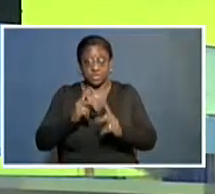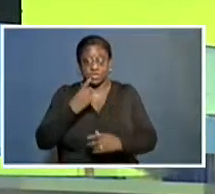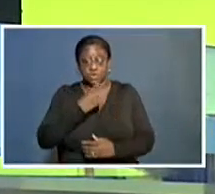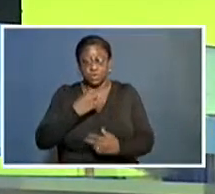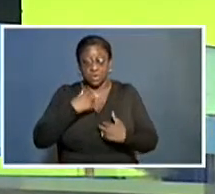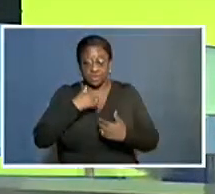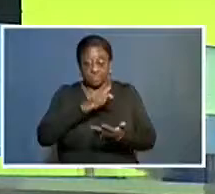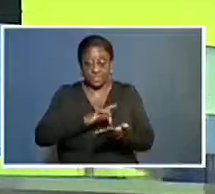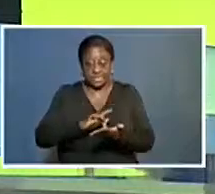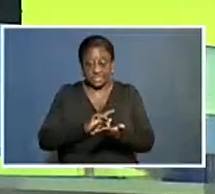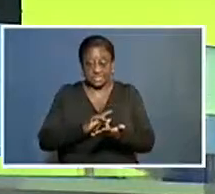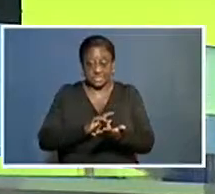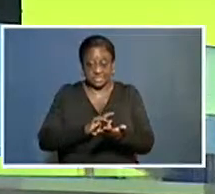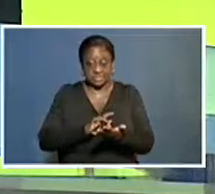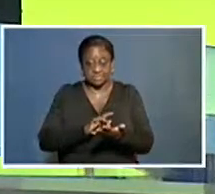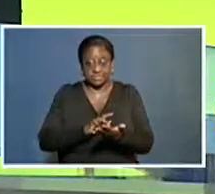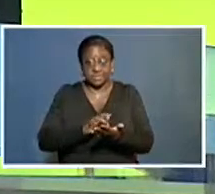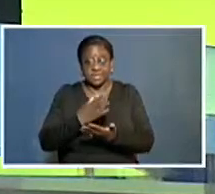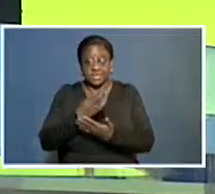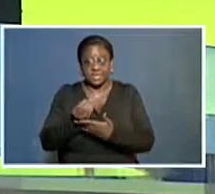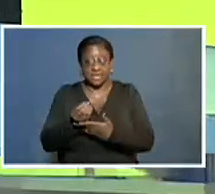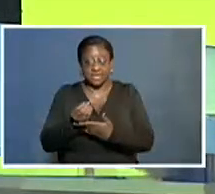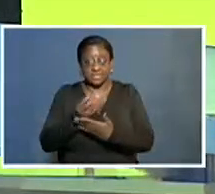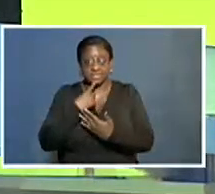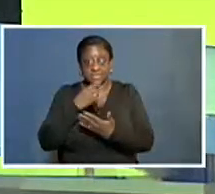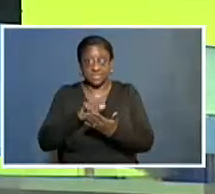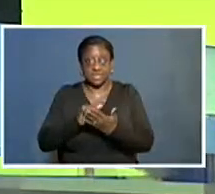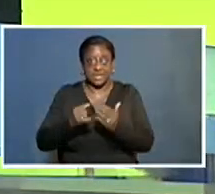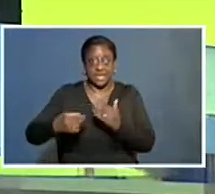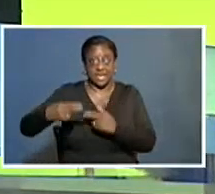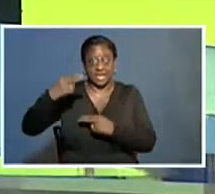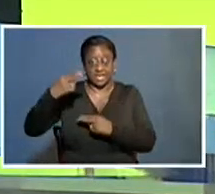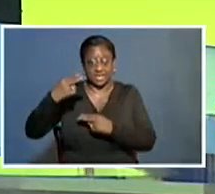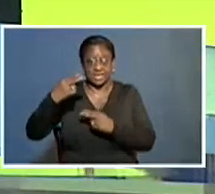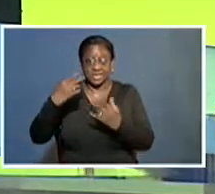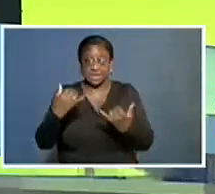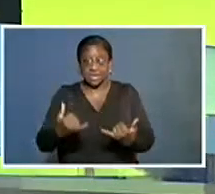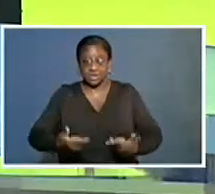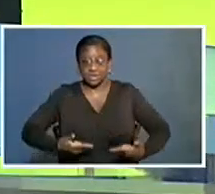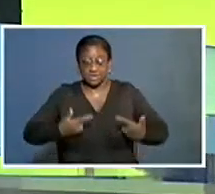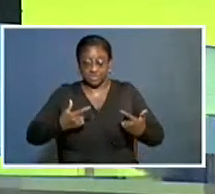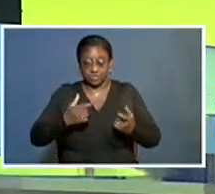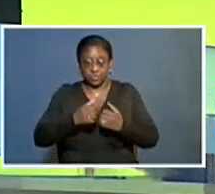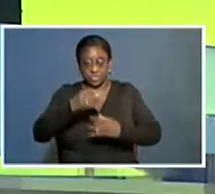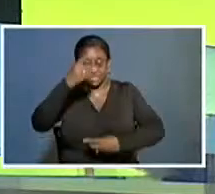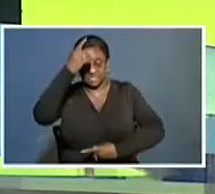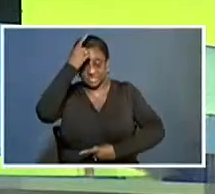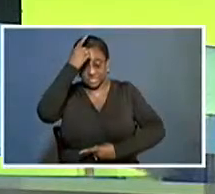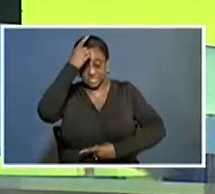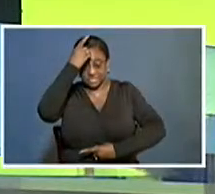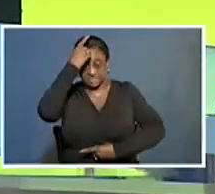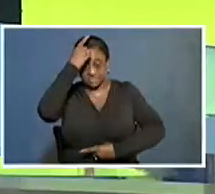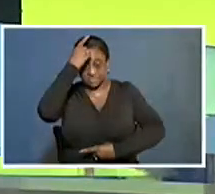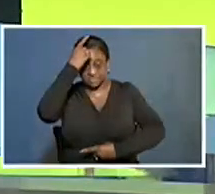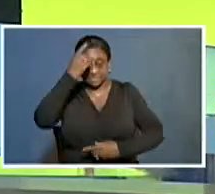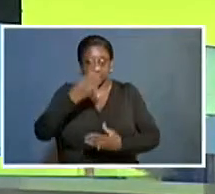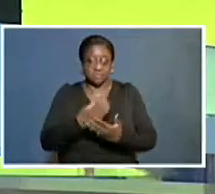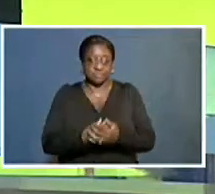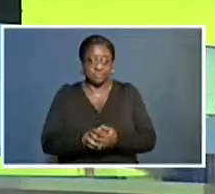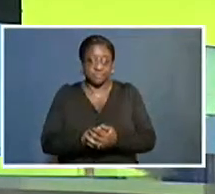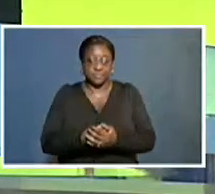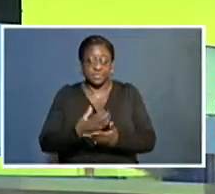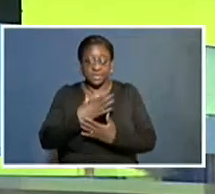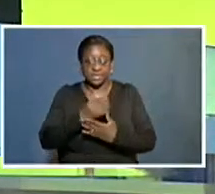antiretroviral medication in some time, with an even higher percentage of those living with the disease having achieved viral